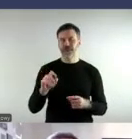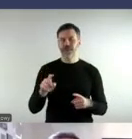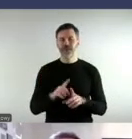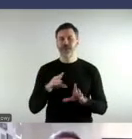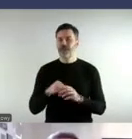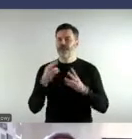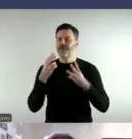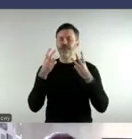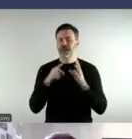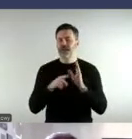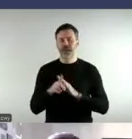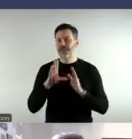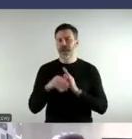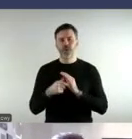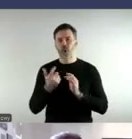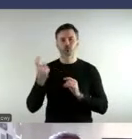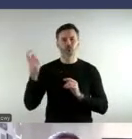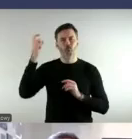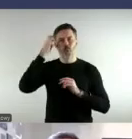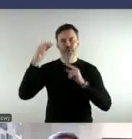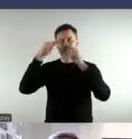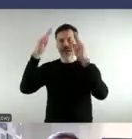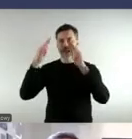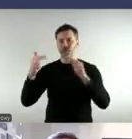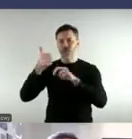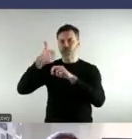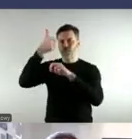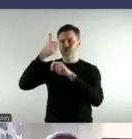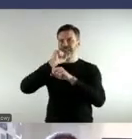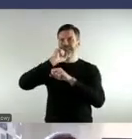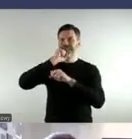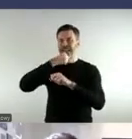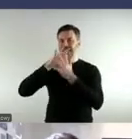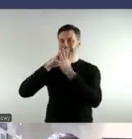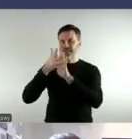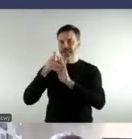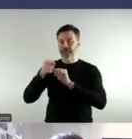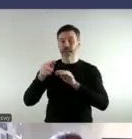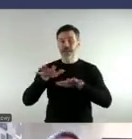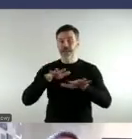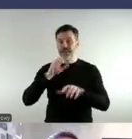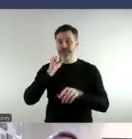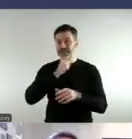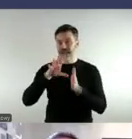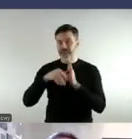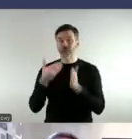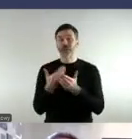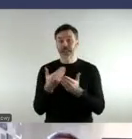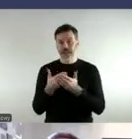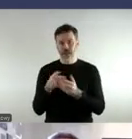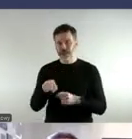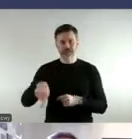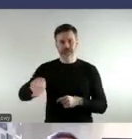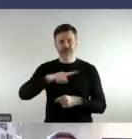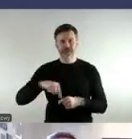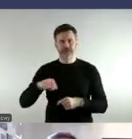How important these services are for our city. This is our main historic city hall in the old town, because these